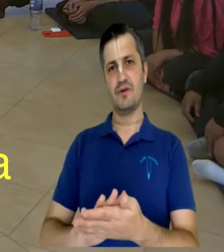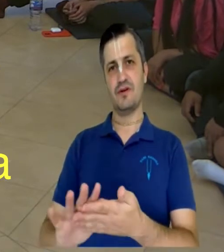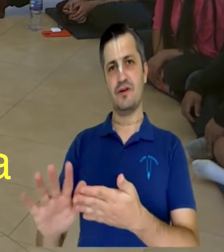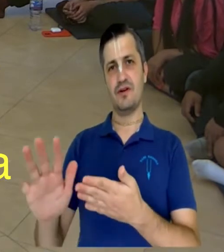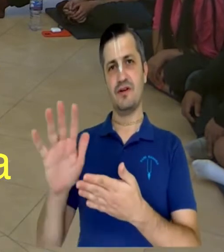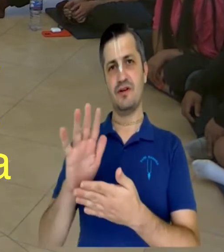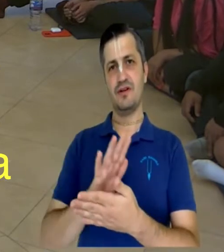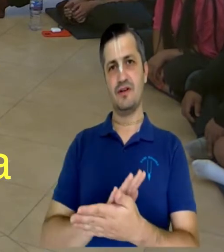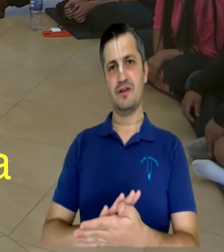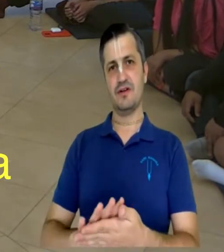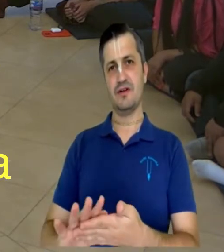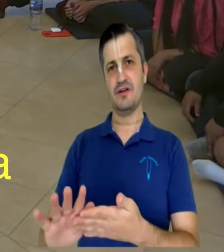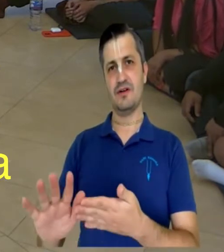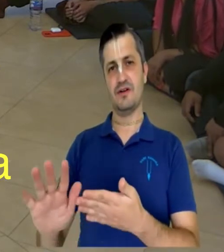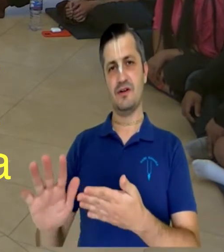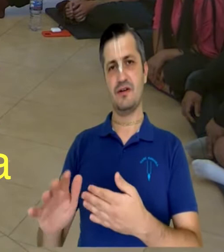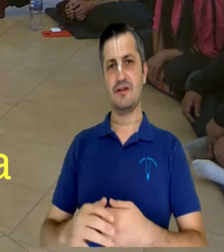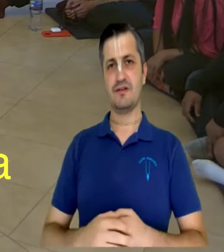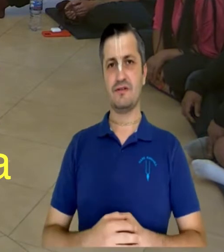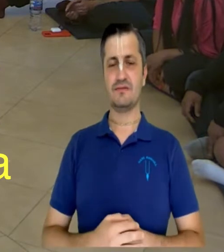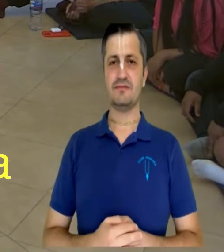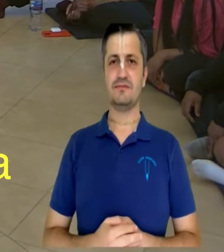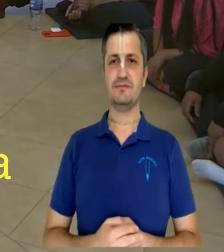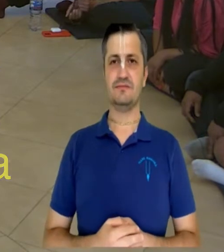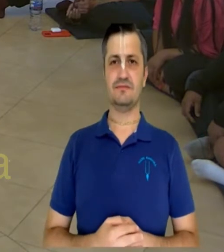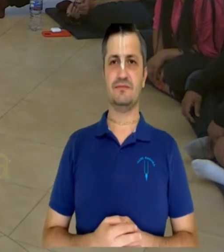Rama Hare Hare,